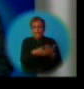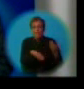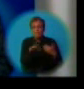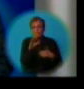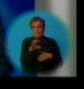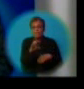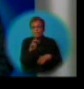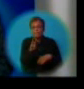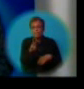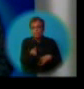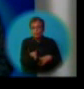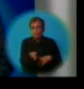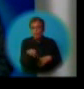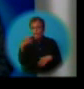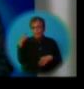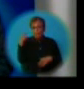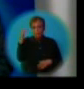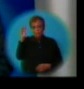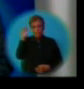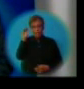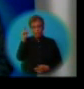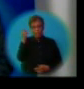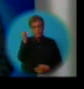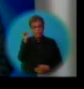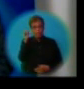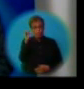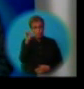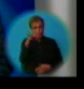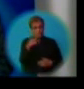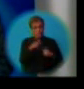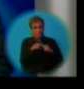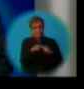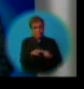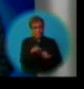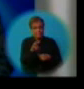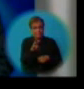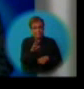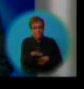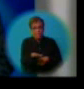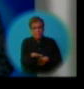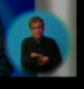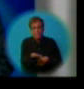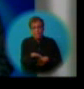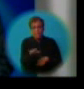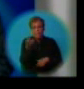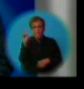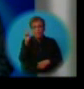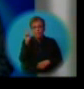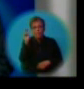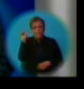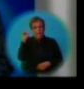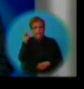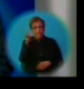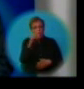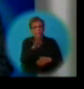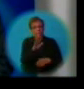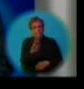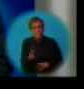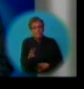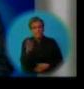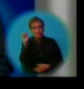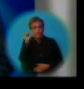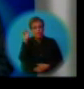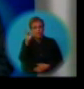century, 62, while Captain Mahendra Singh Dhoni is still there on 65. VVS Laxman made 56 and Suresh